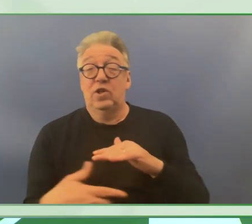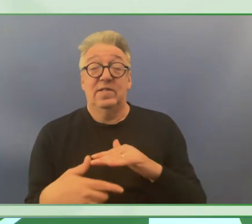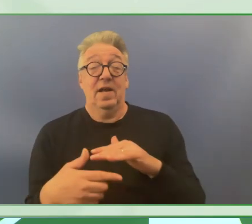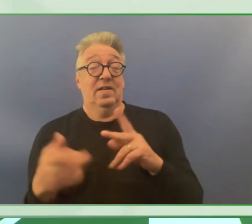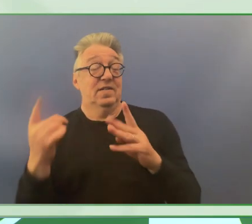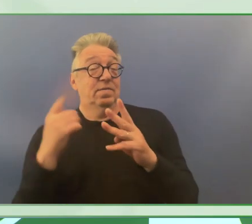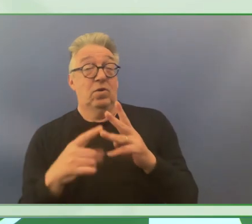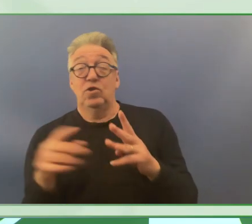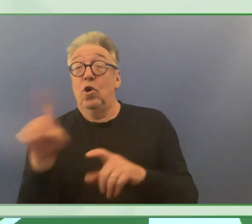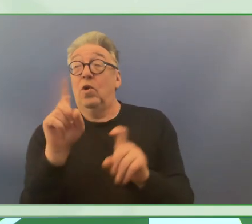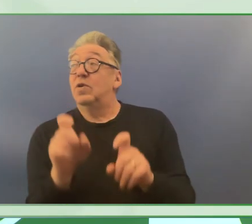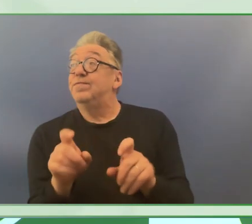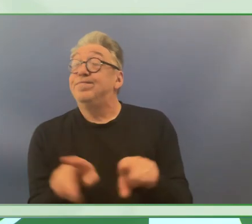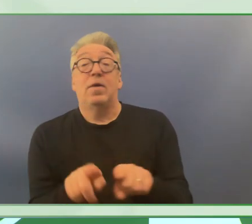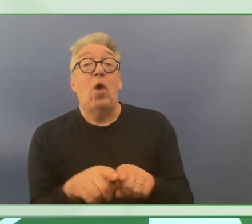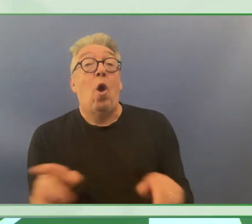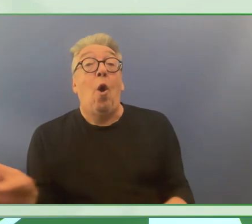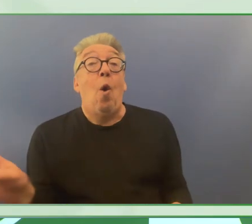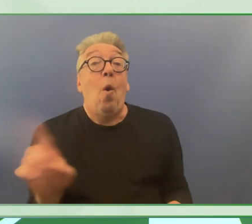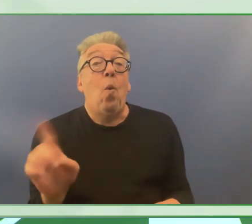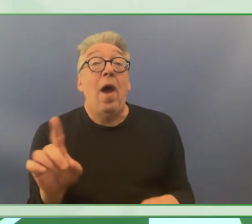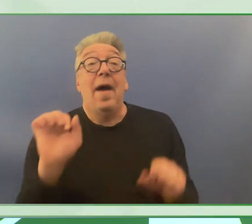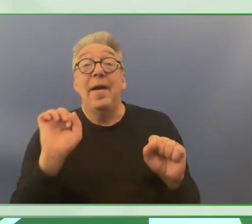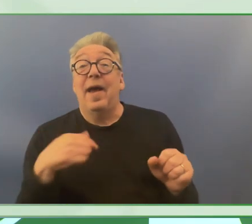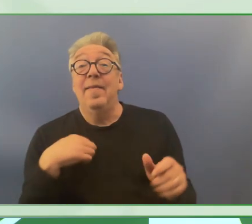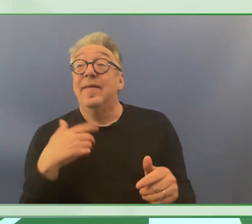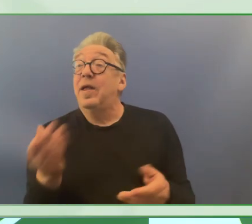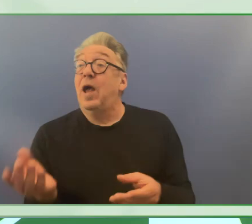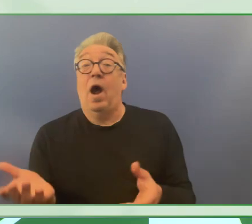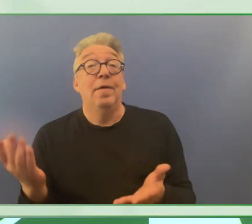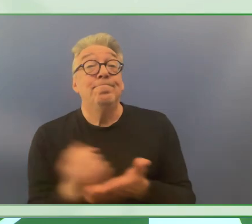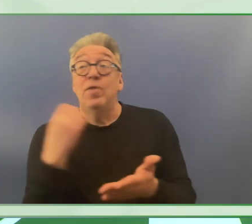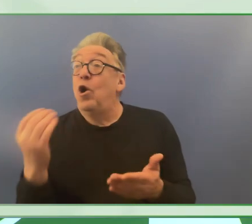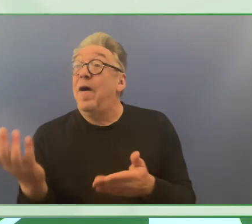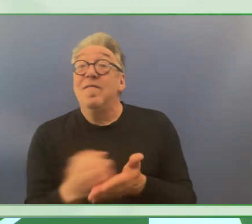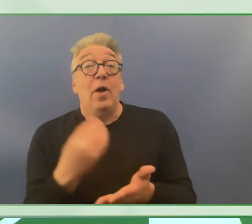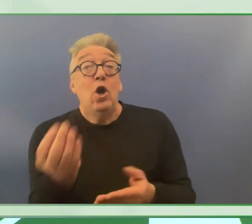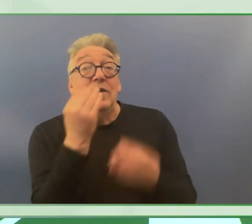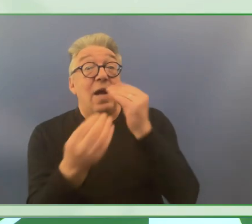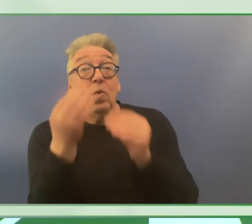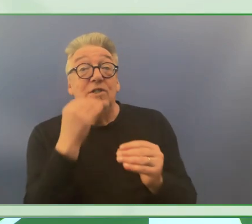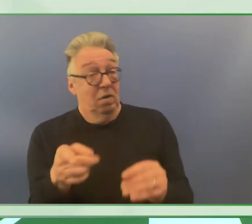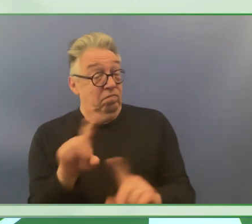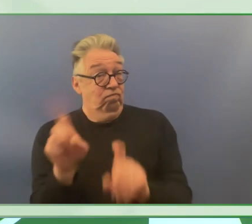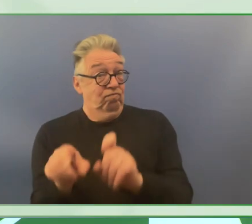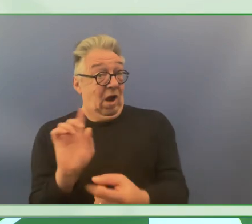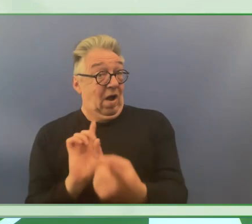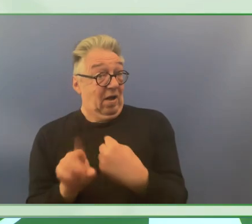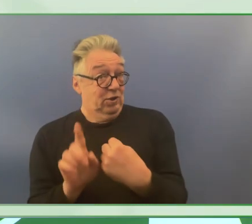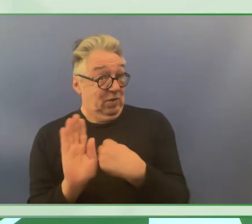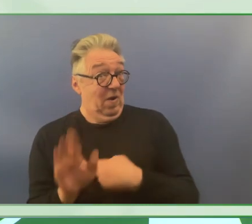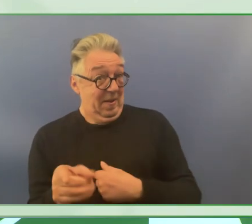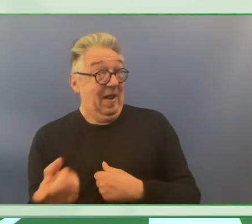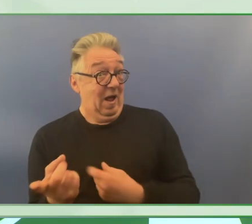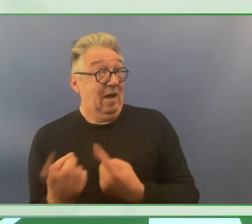questions like, where and when can I grab my sandwich today? Now, all of this will be answered by this chatbot. And you